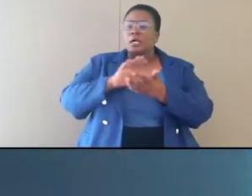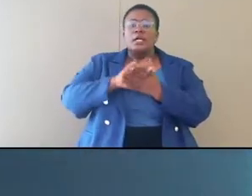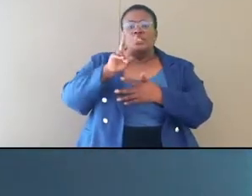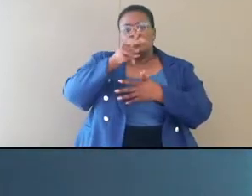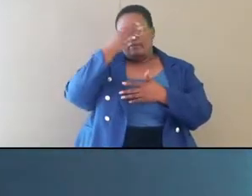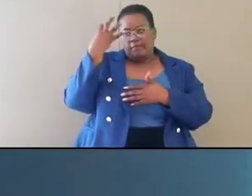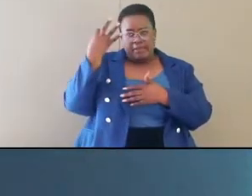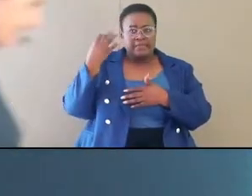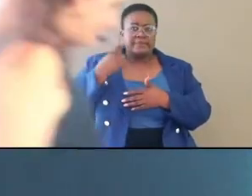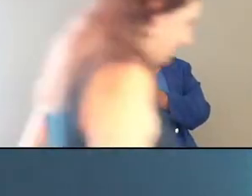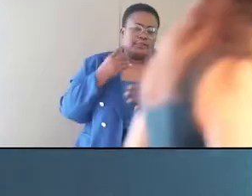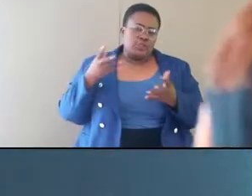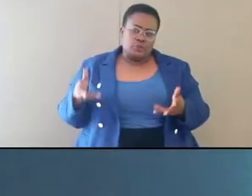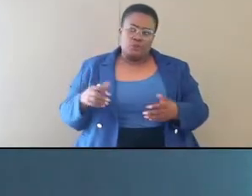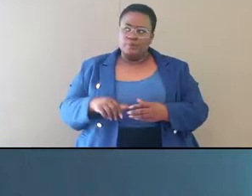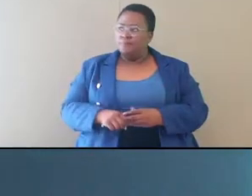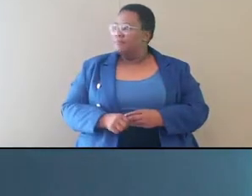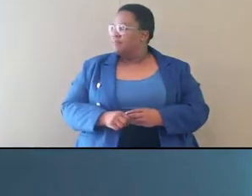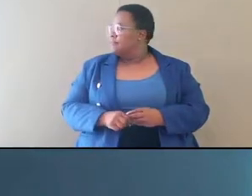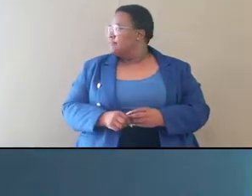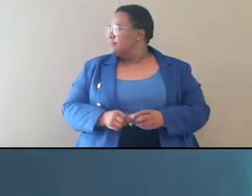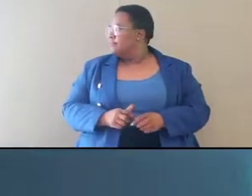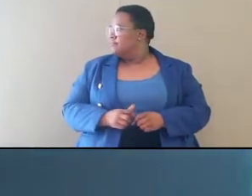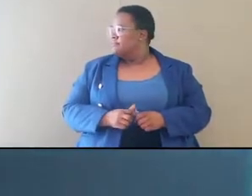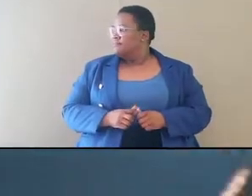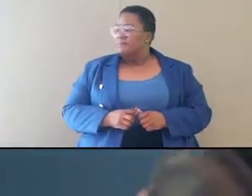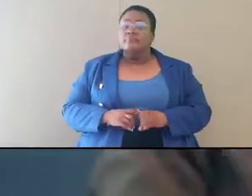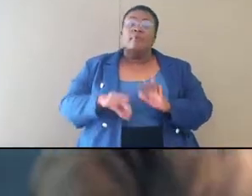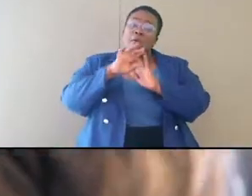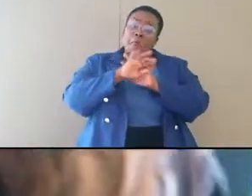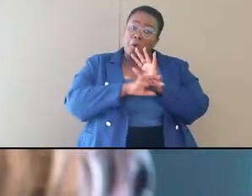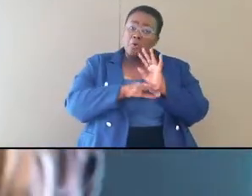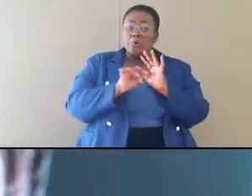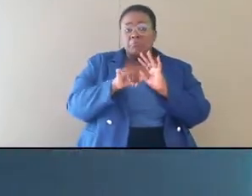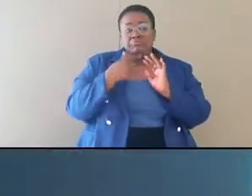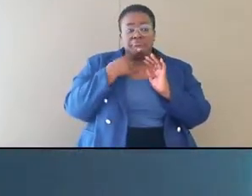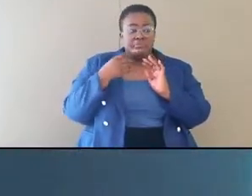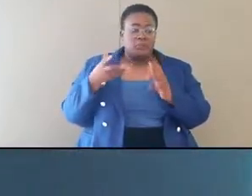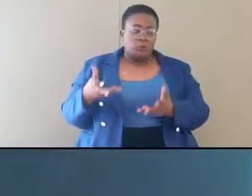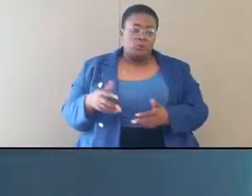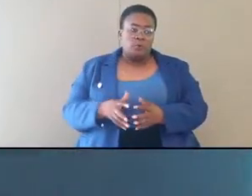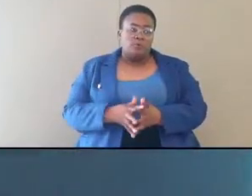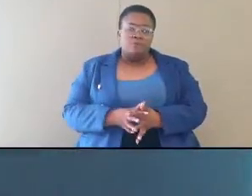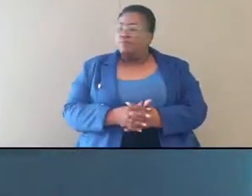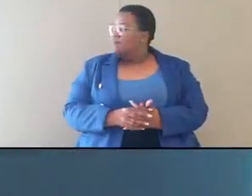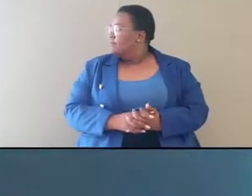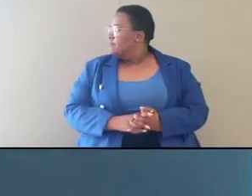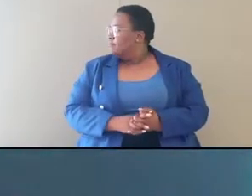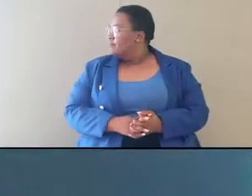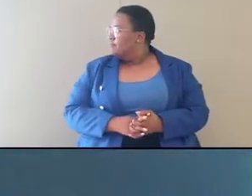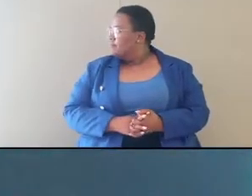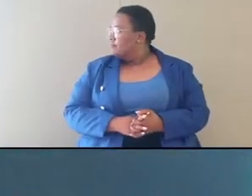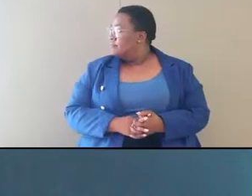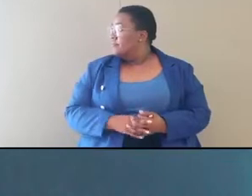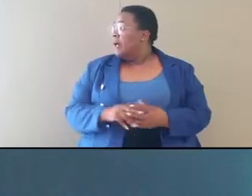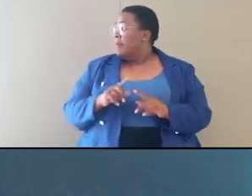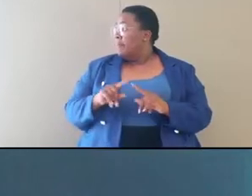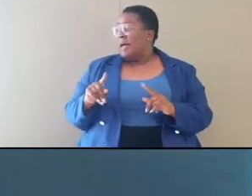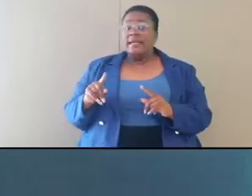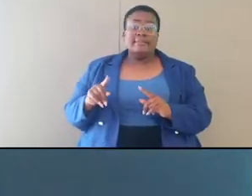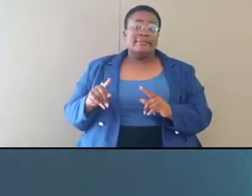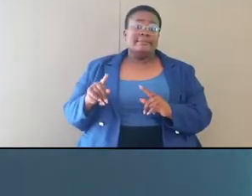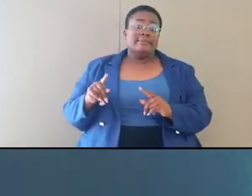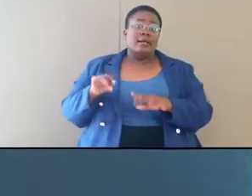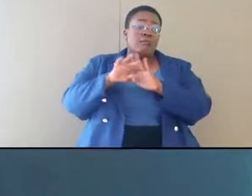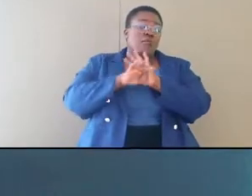That's what they said, right? That's what the program says, right? It's not what the MC says, right? Oh, dear.